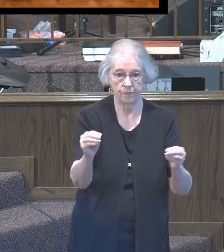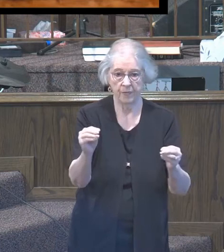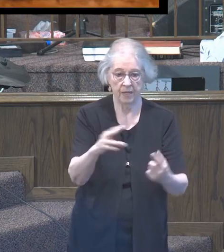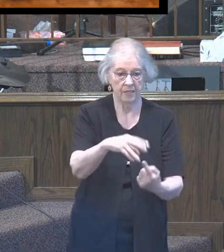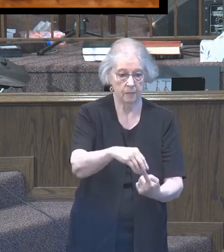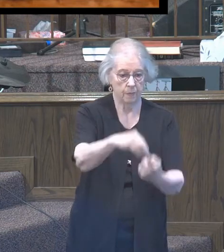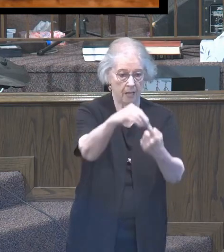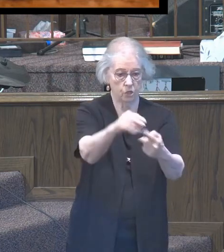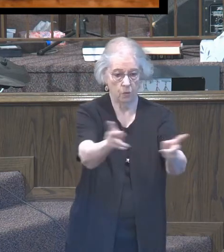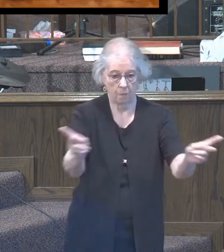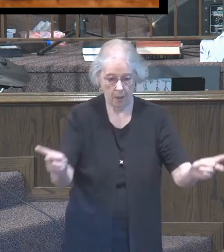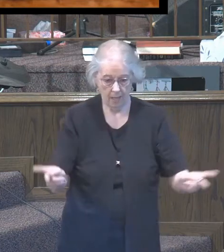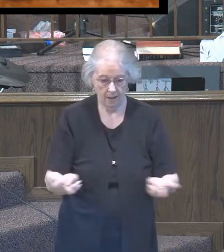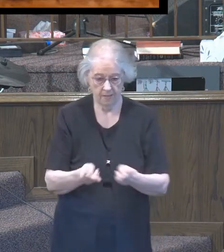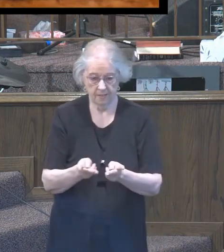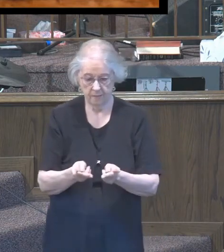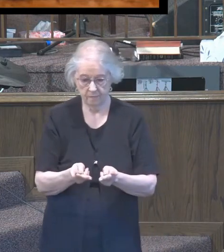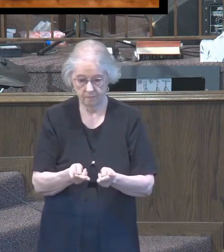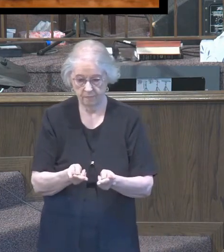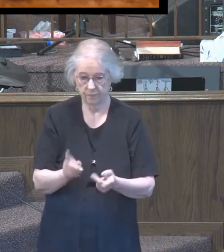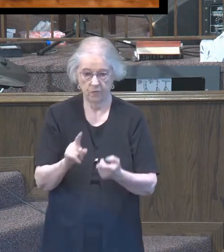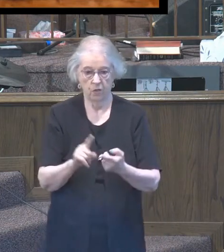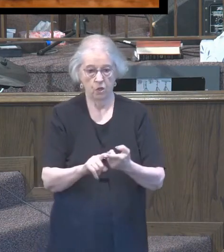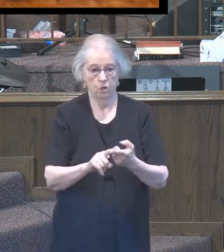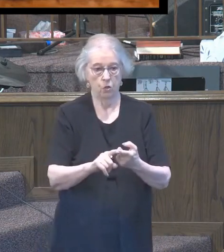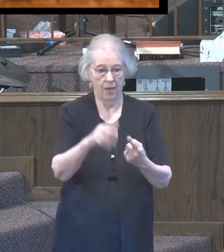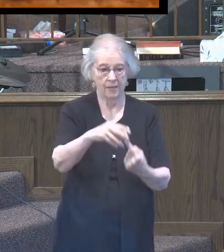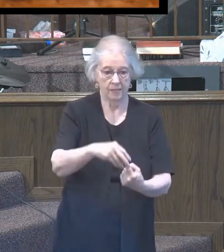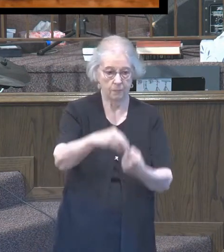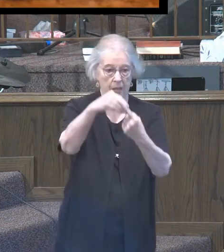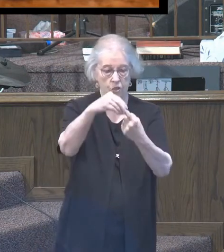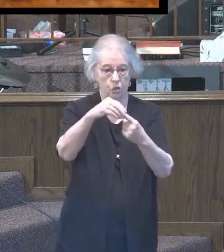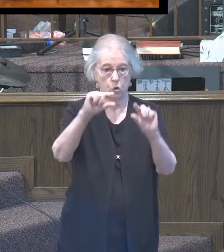place, to a specific group of people.